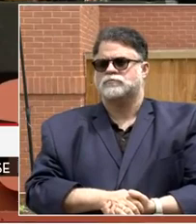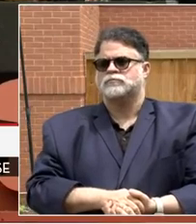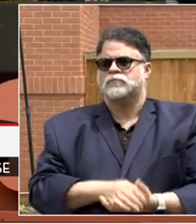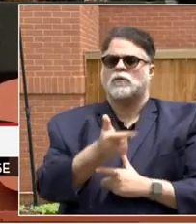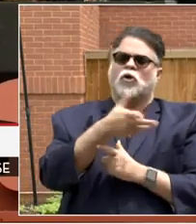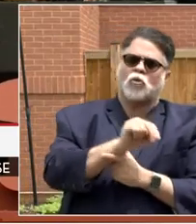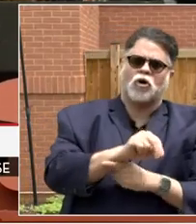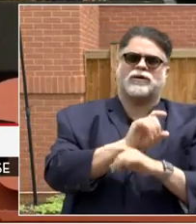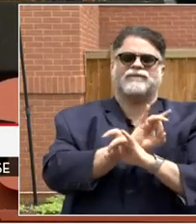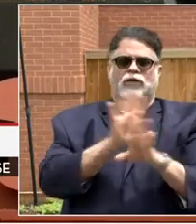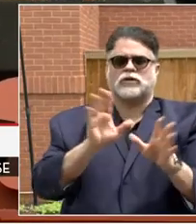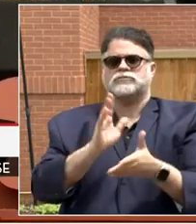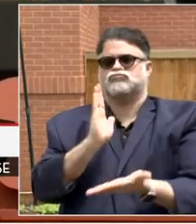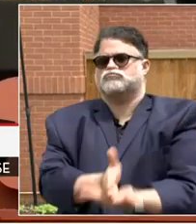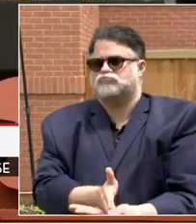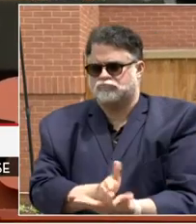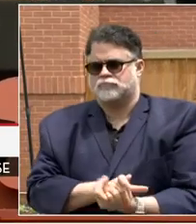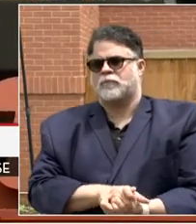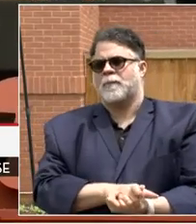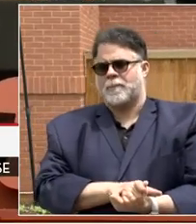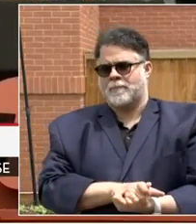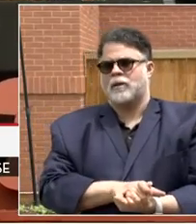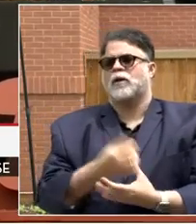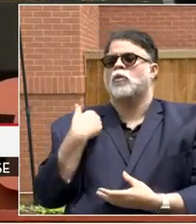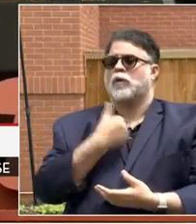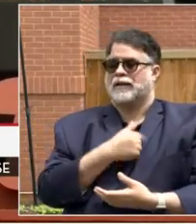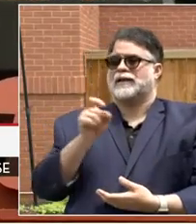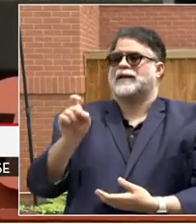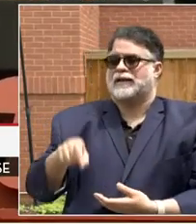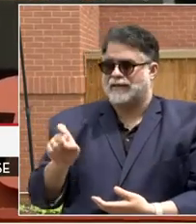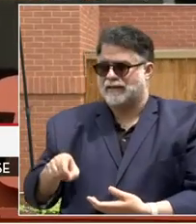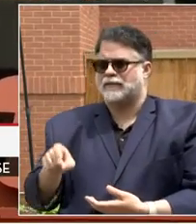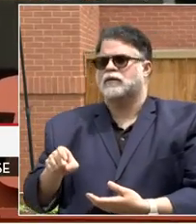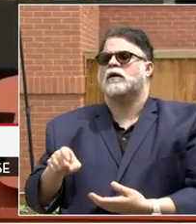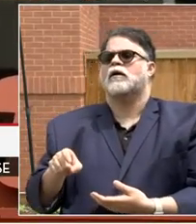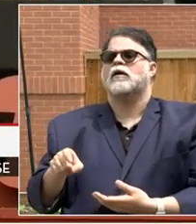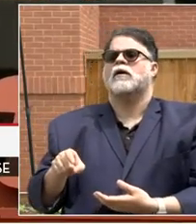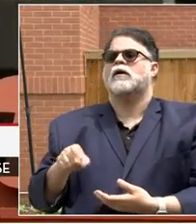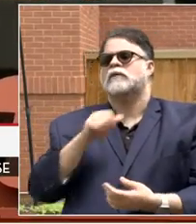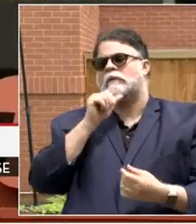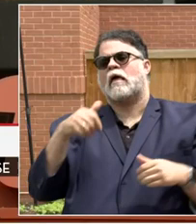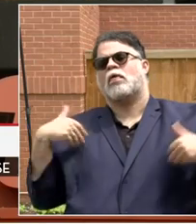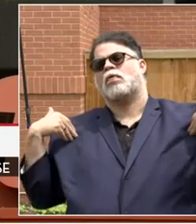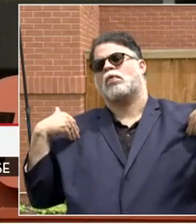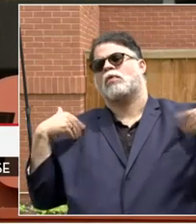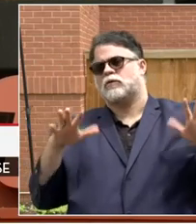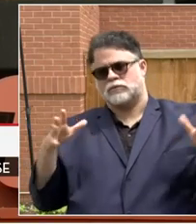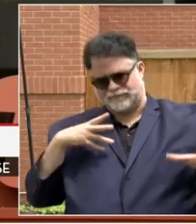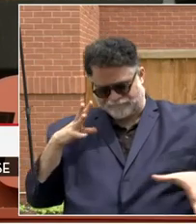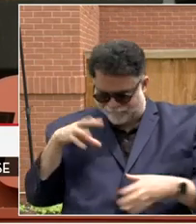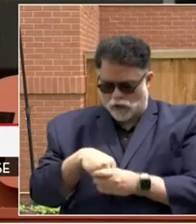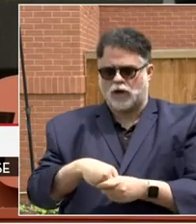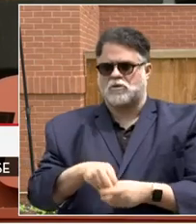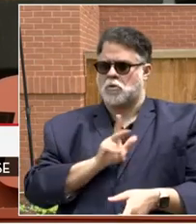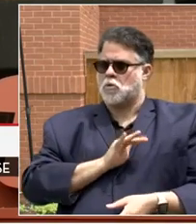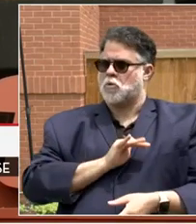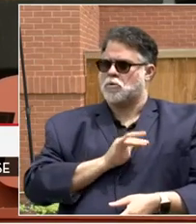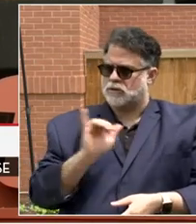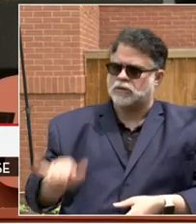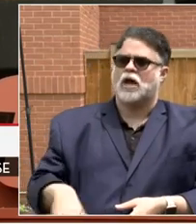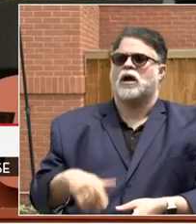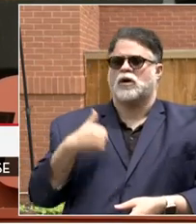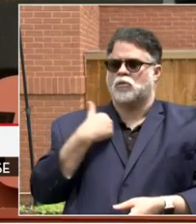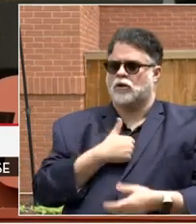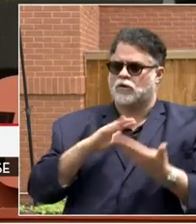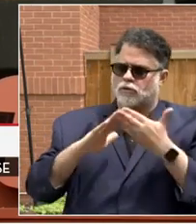said, that we need people who have the influence in the community and the trust of